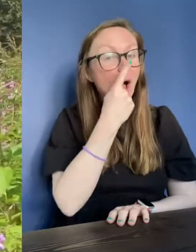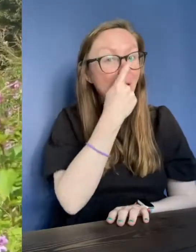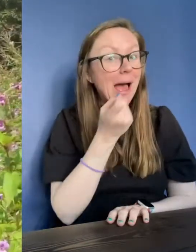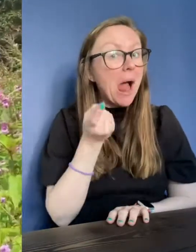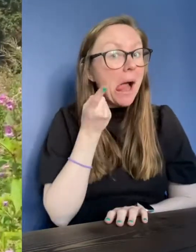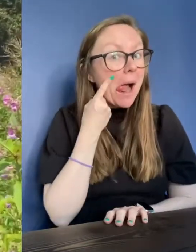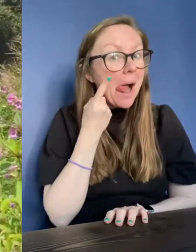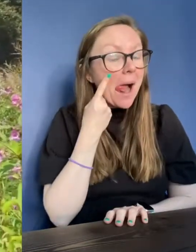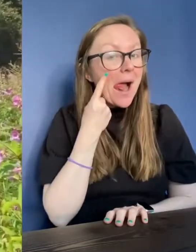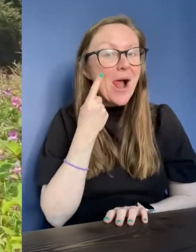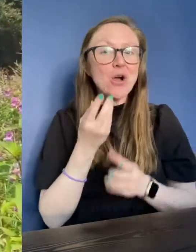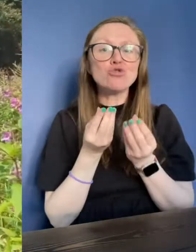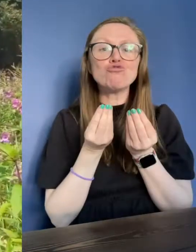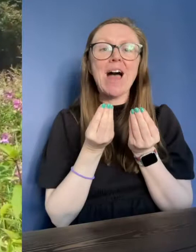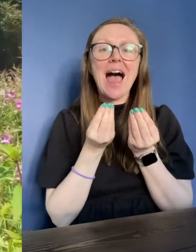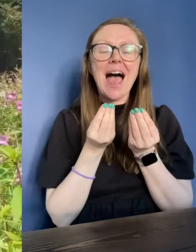at trying out a dry